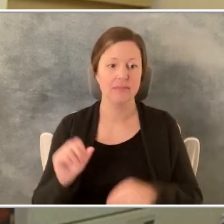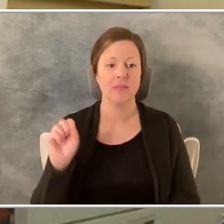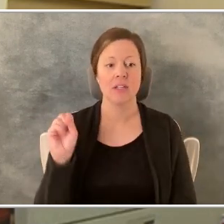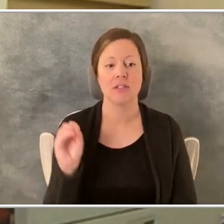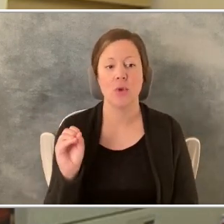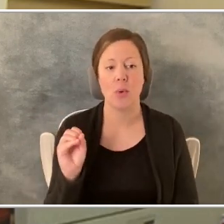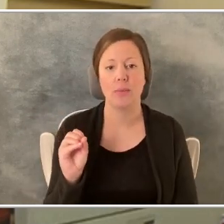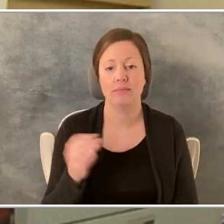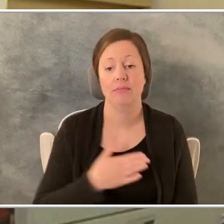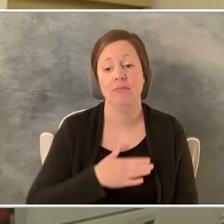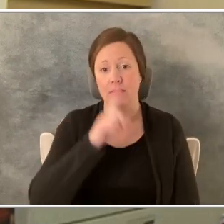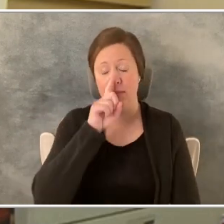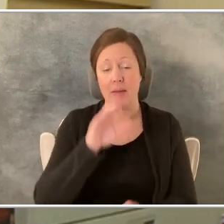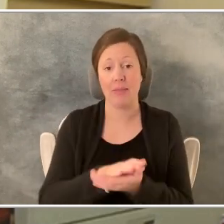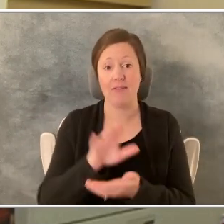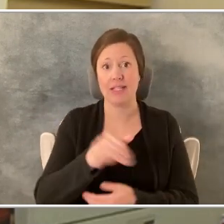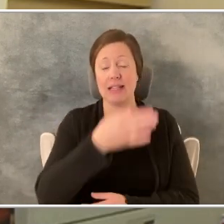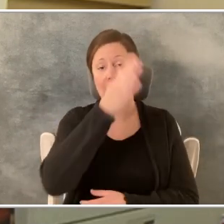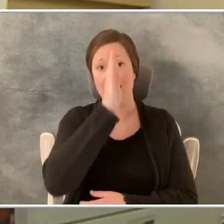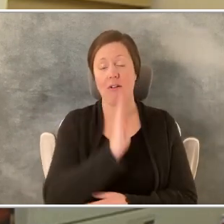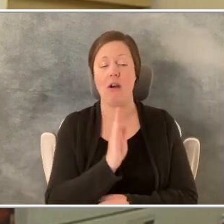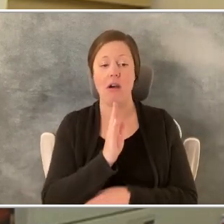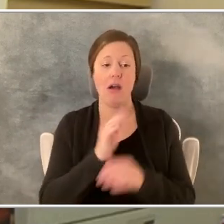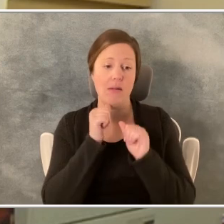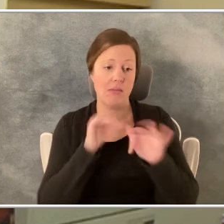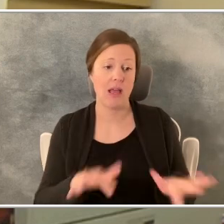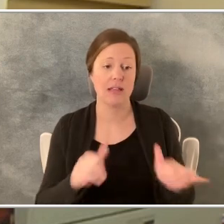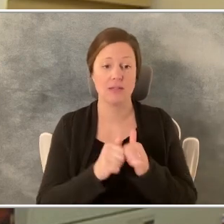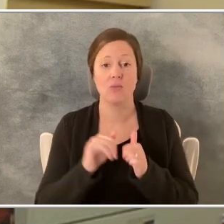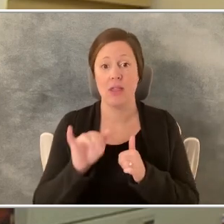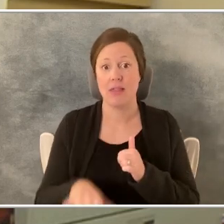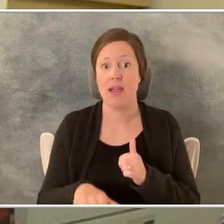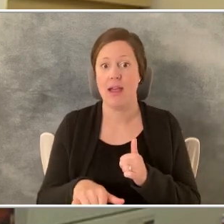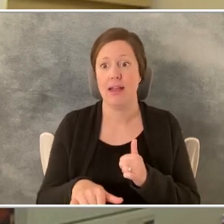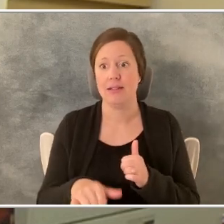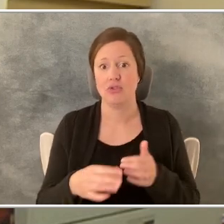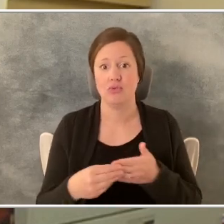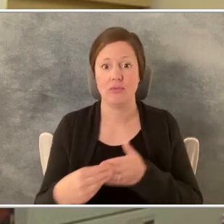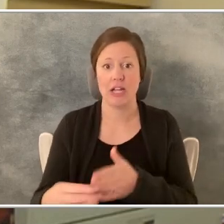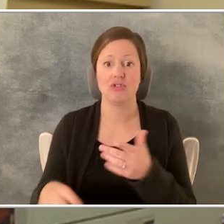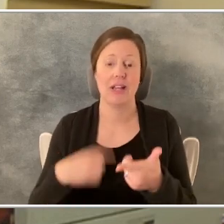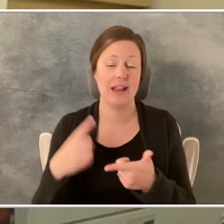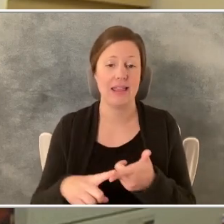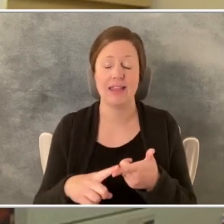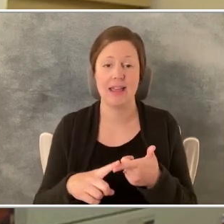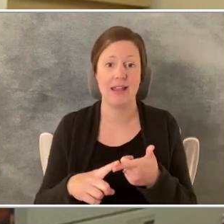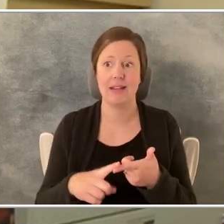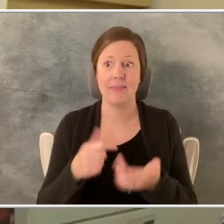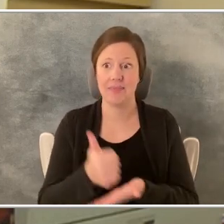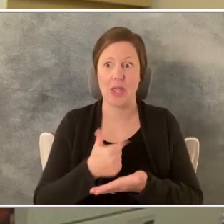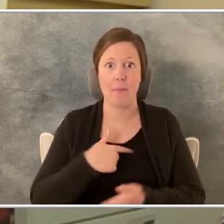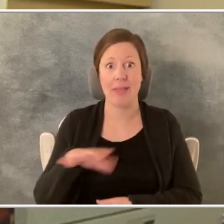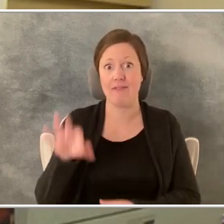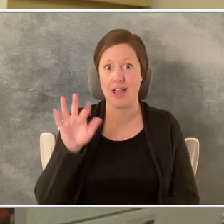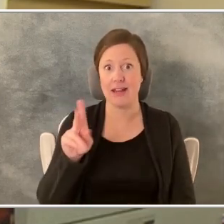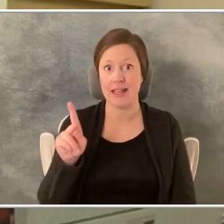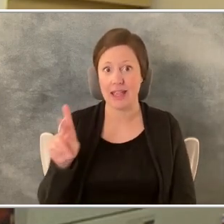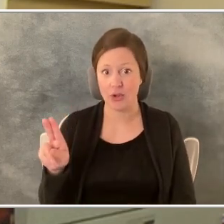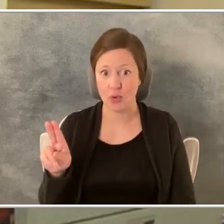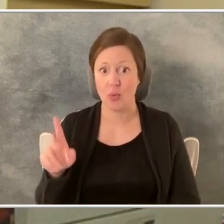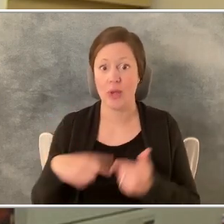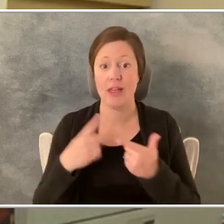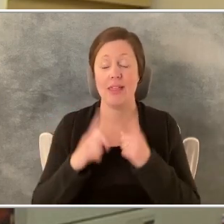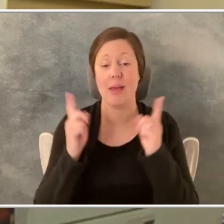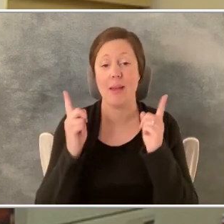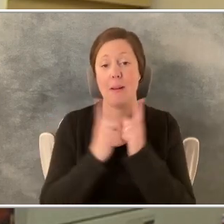my belief, God gave me that direction and brought me down to KU and to meet Dr.